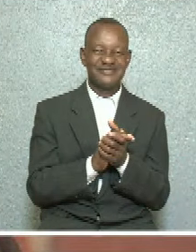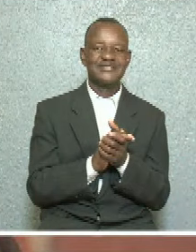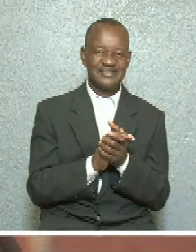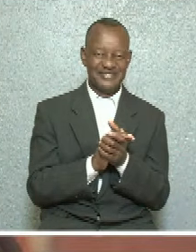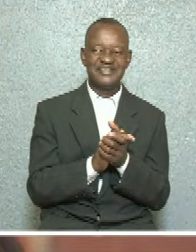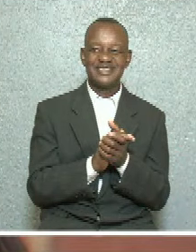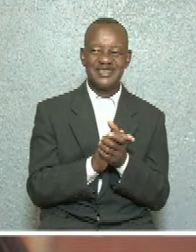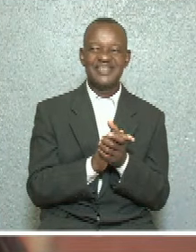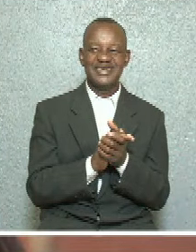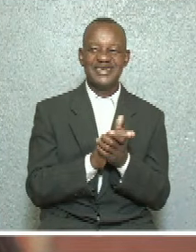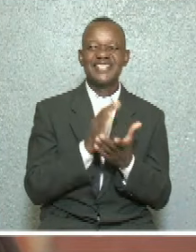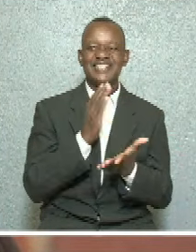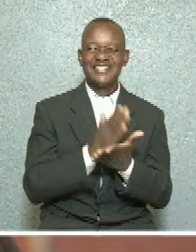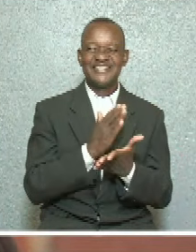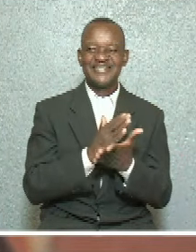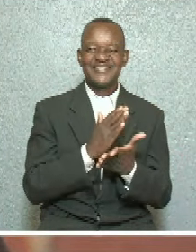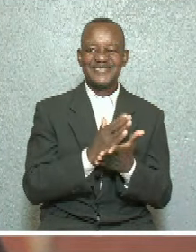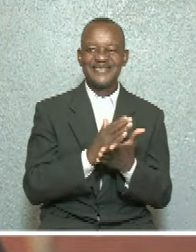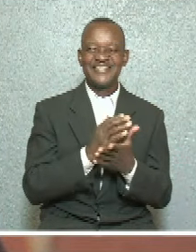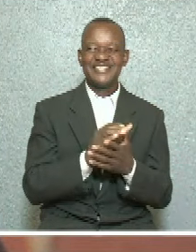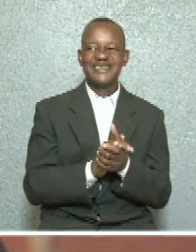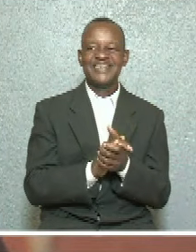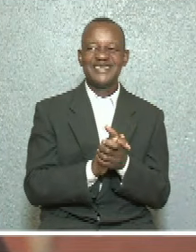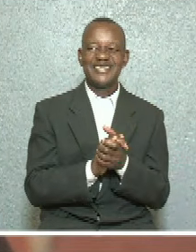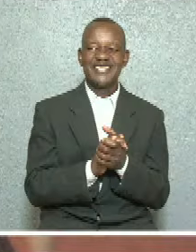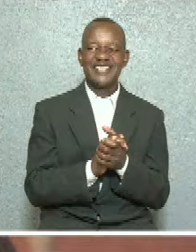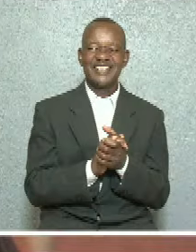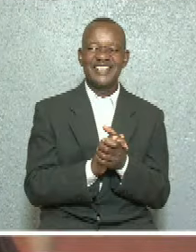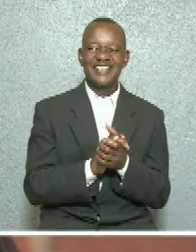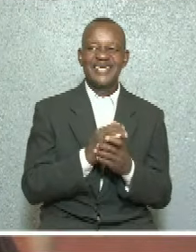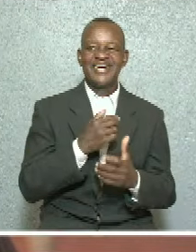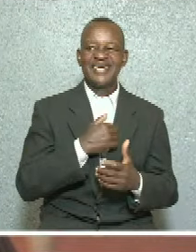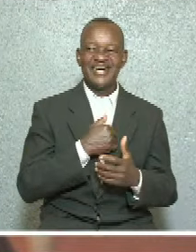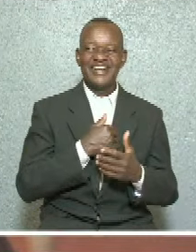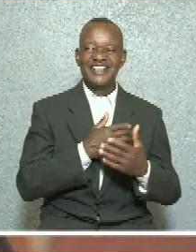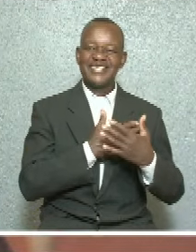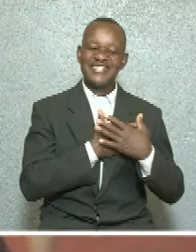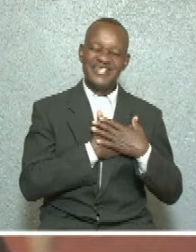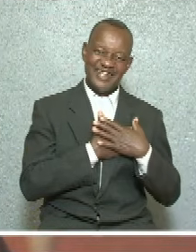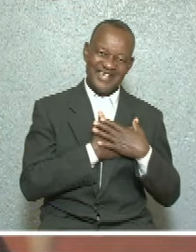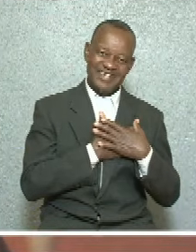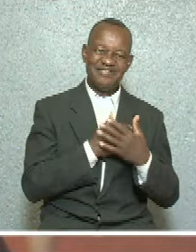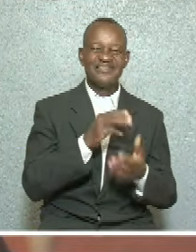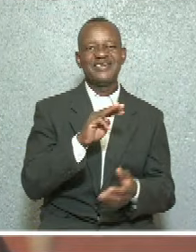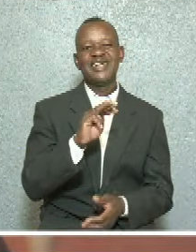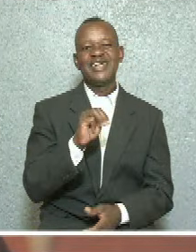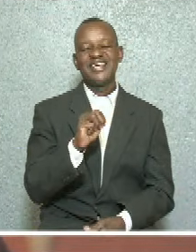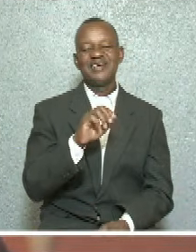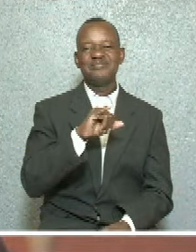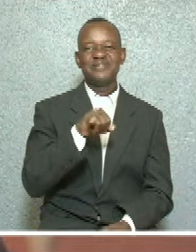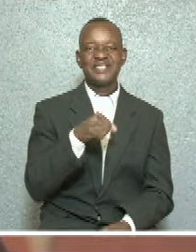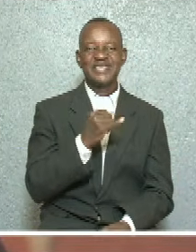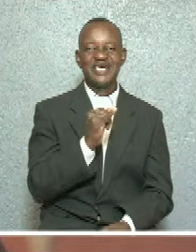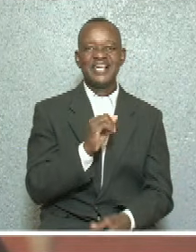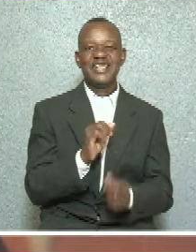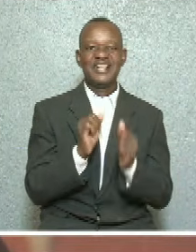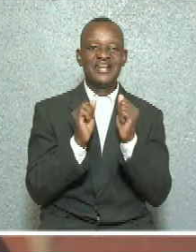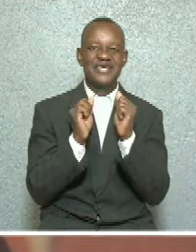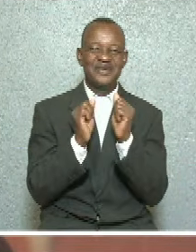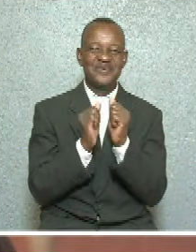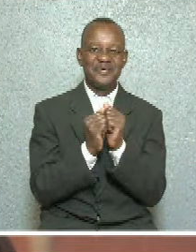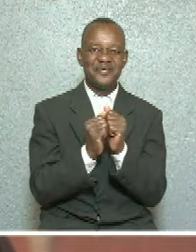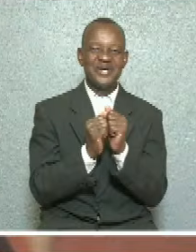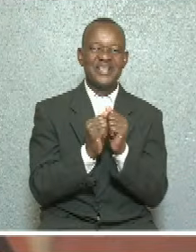So really, I truly appreciate you, Miss MJ, and your team. And it was through thick and